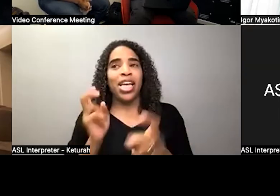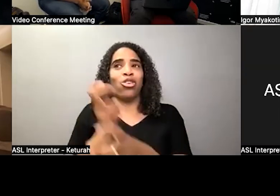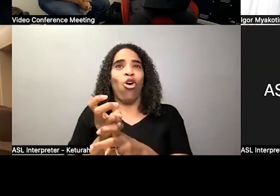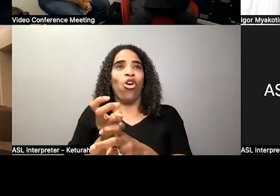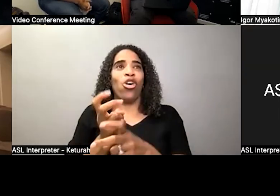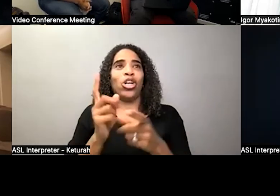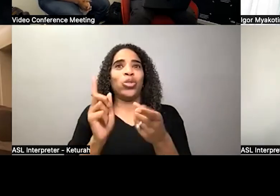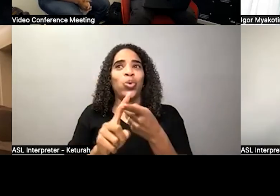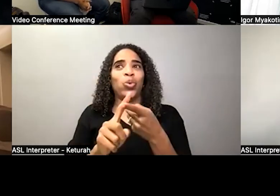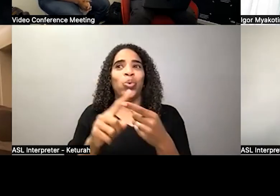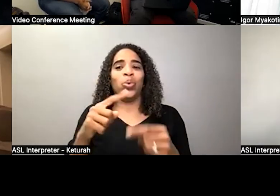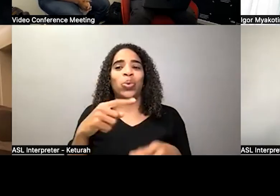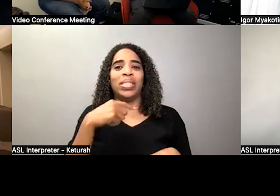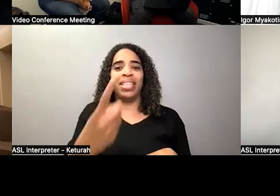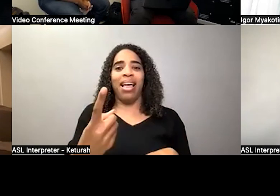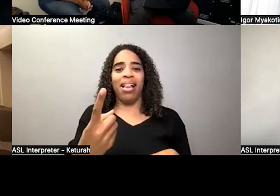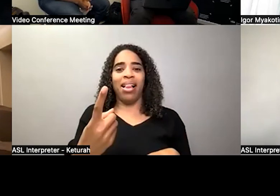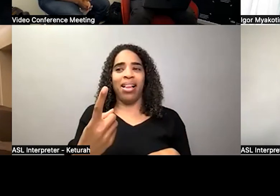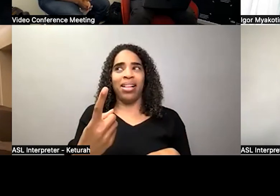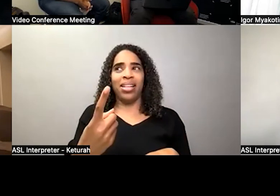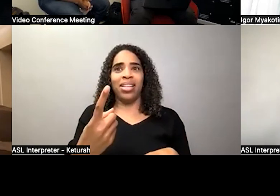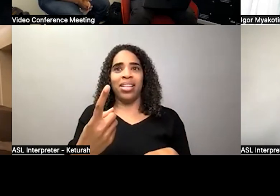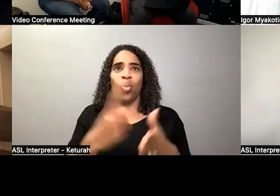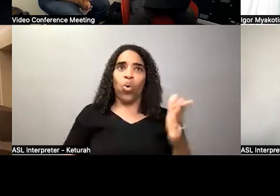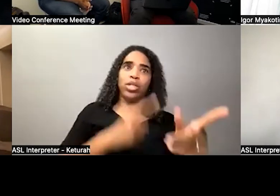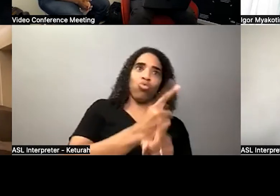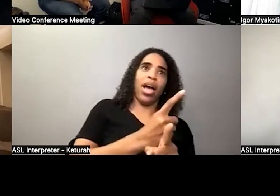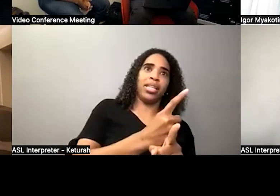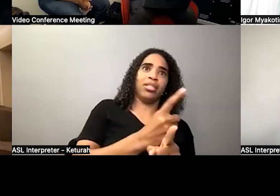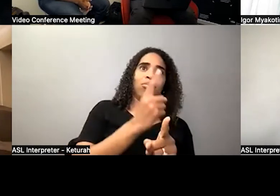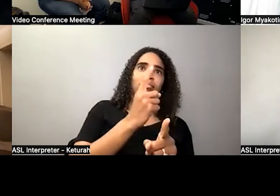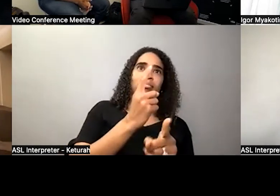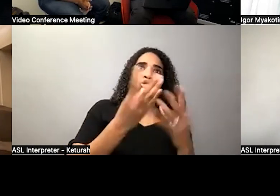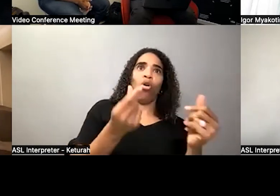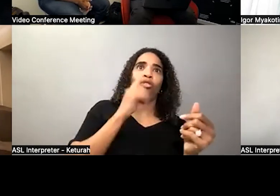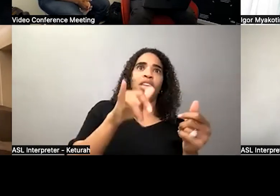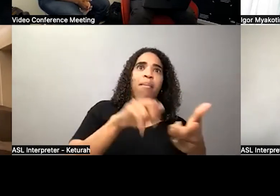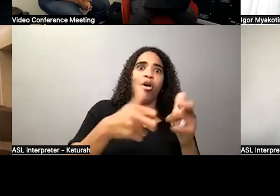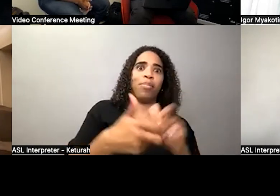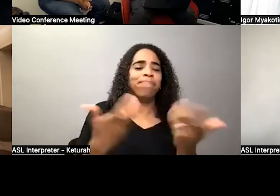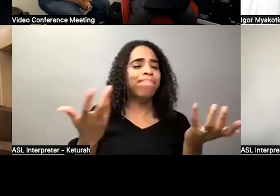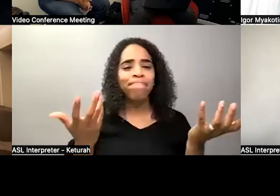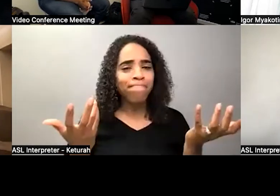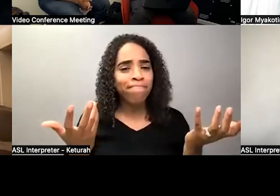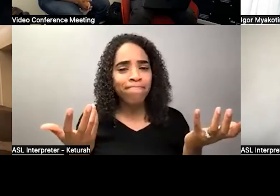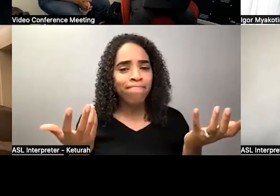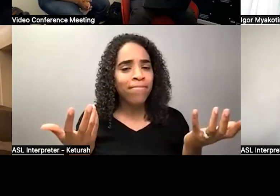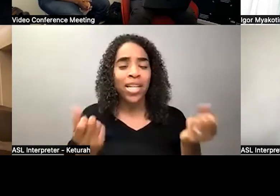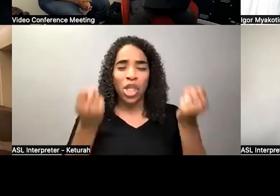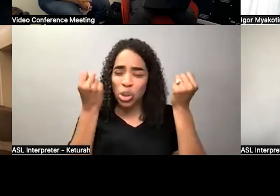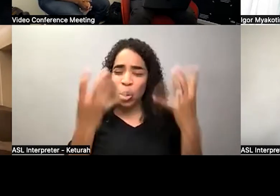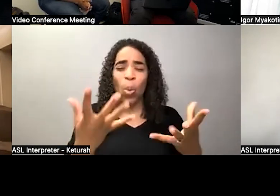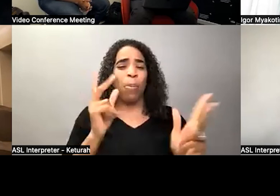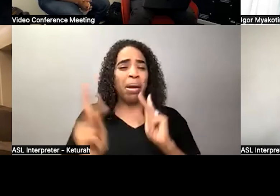say what's the right solution there, because probably if all these people, instead of